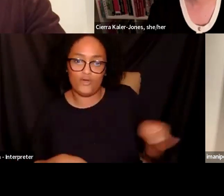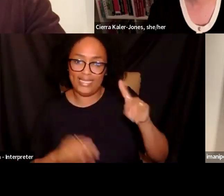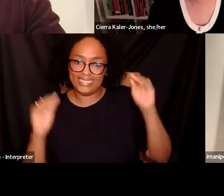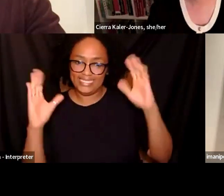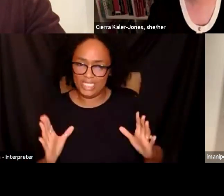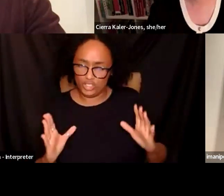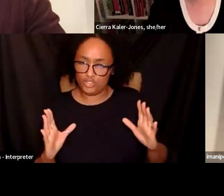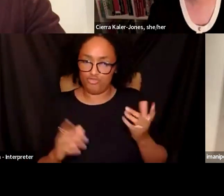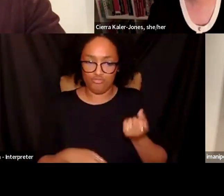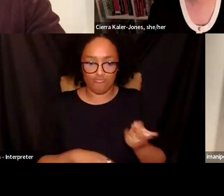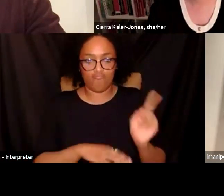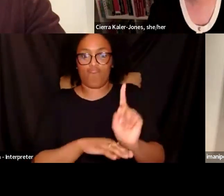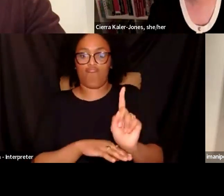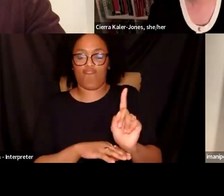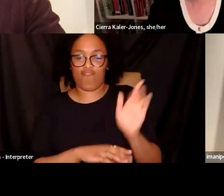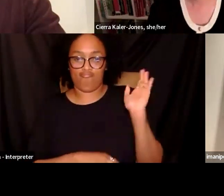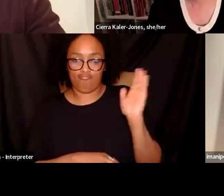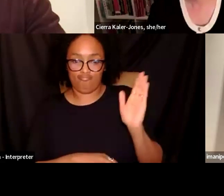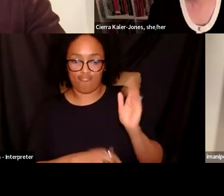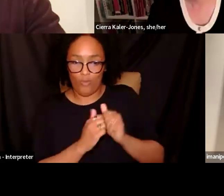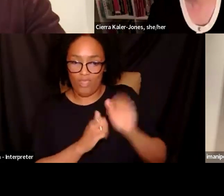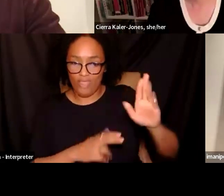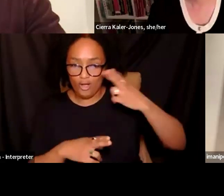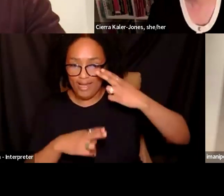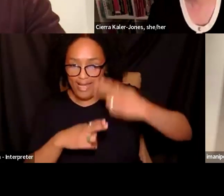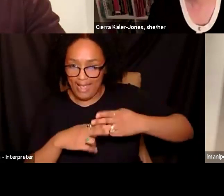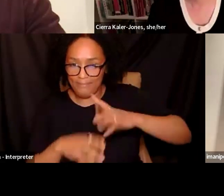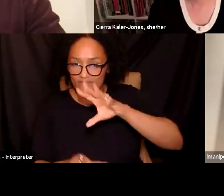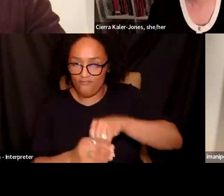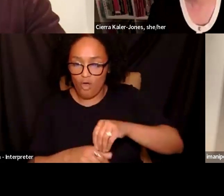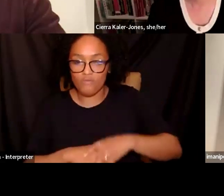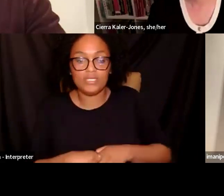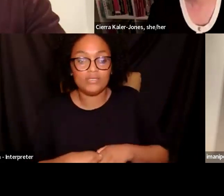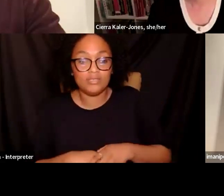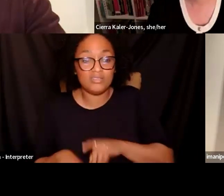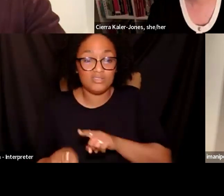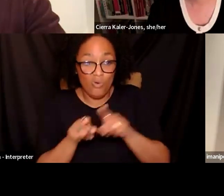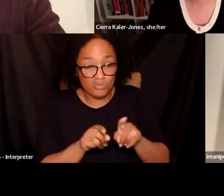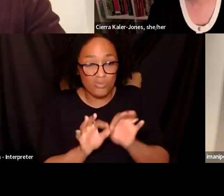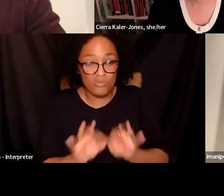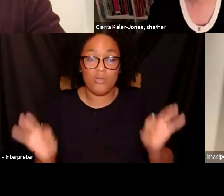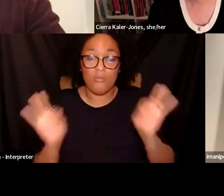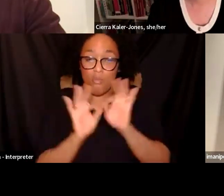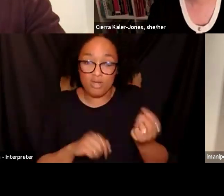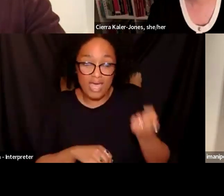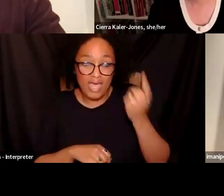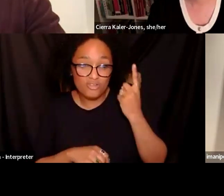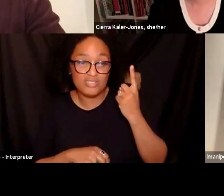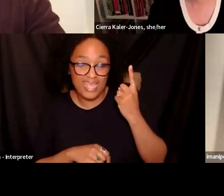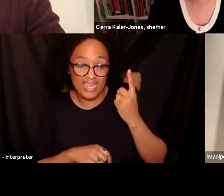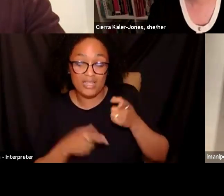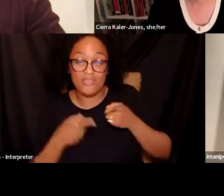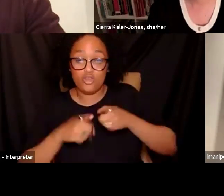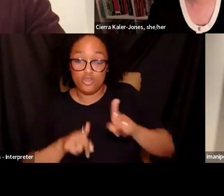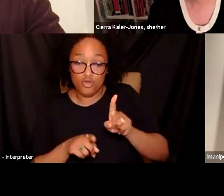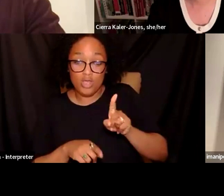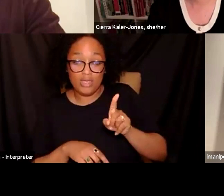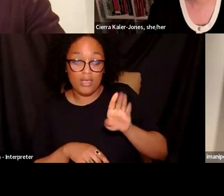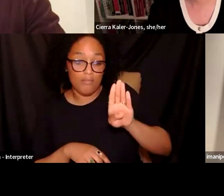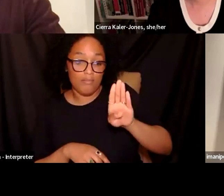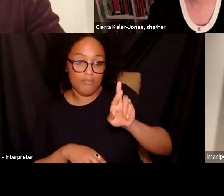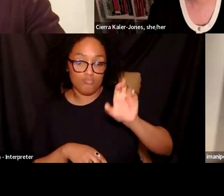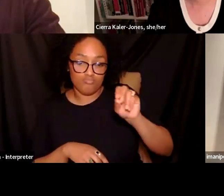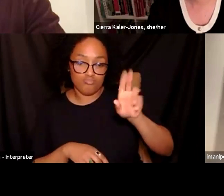initially being largely about equalization, that educators were involved in every single step, which also means that